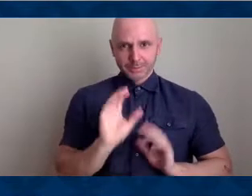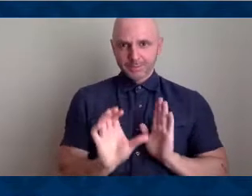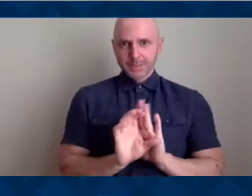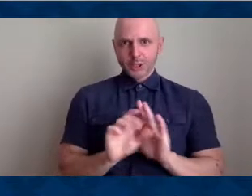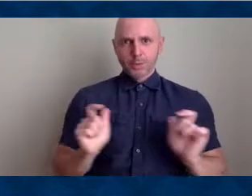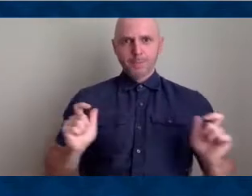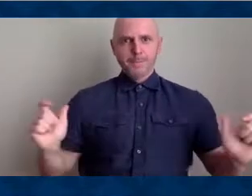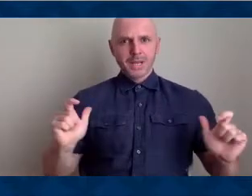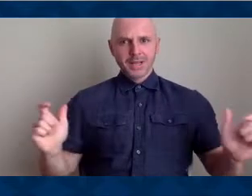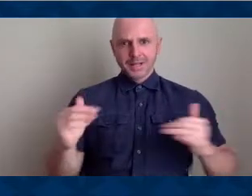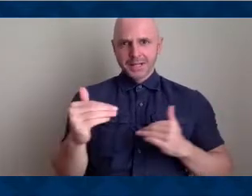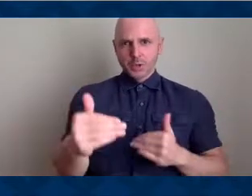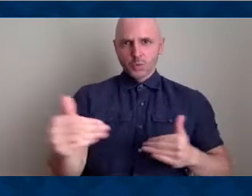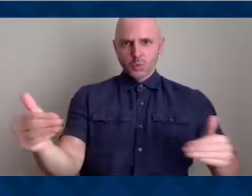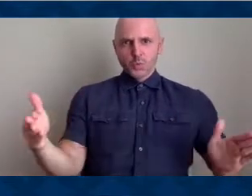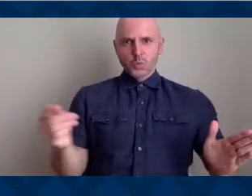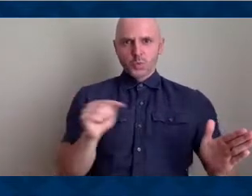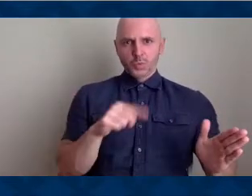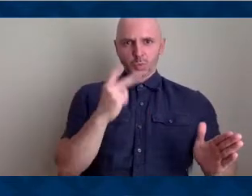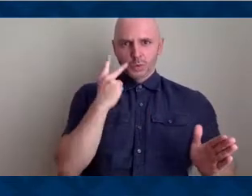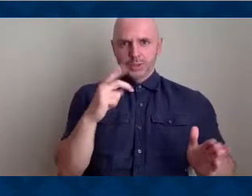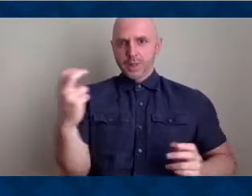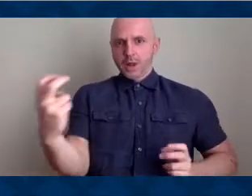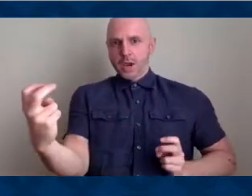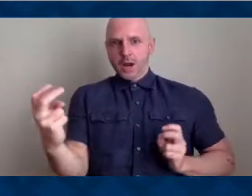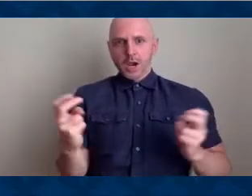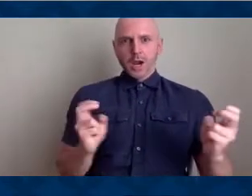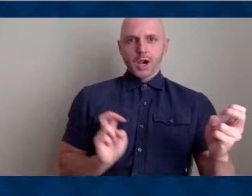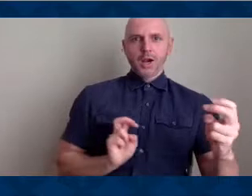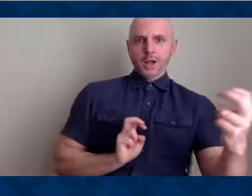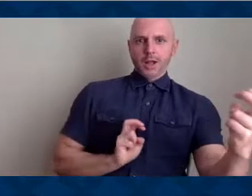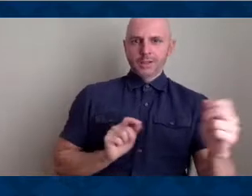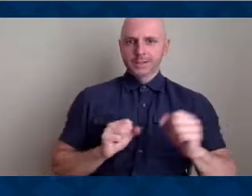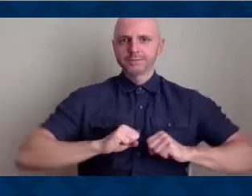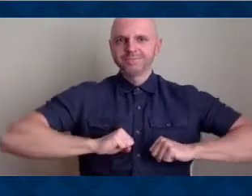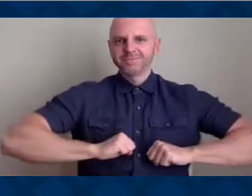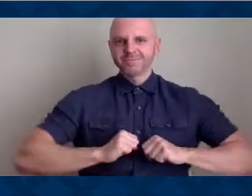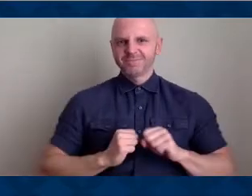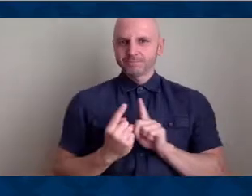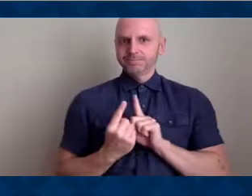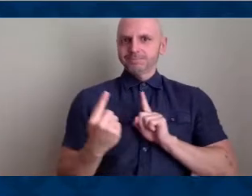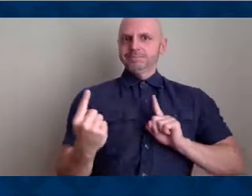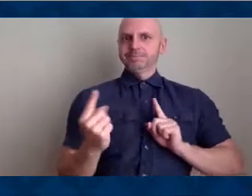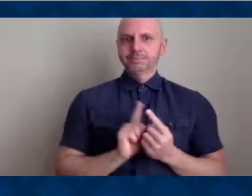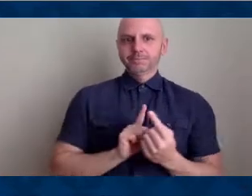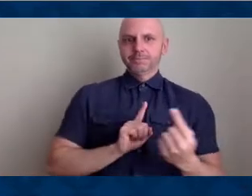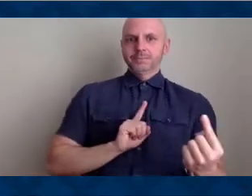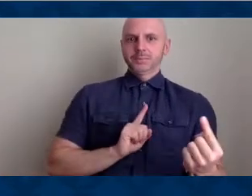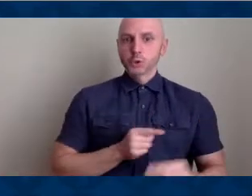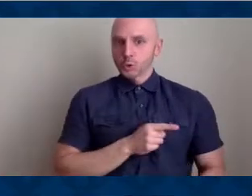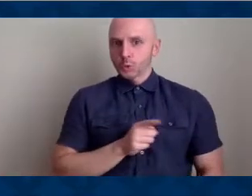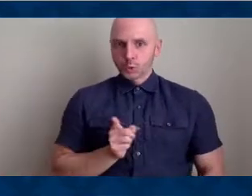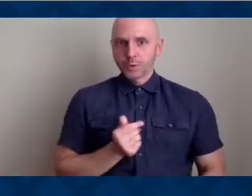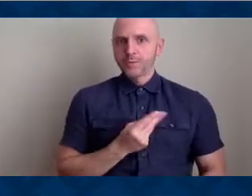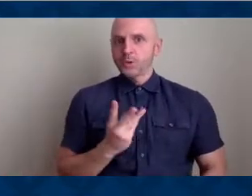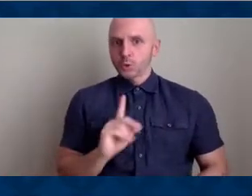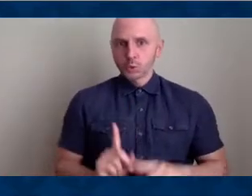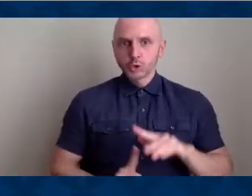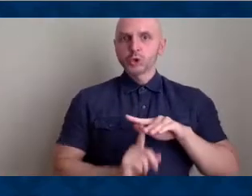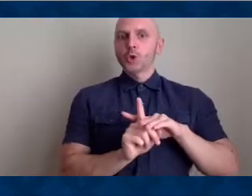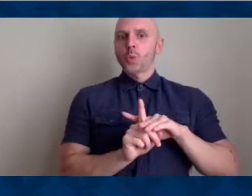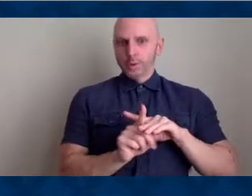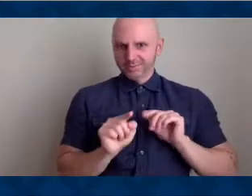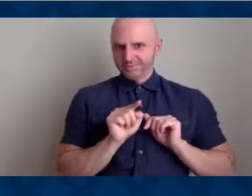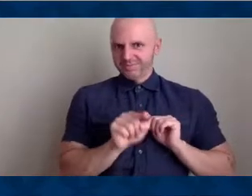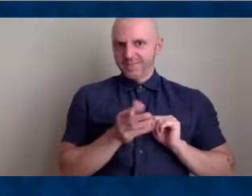to physical distancing rules, a handful of students. The other students are Zooming in. So it's a really awkward, to